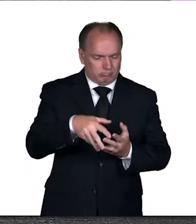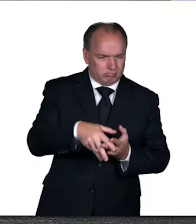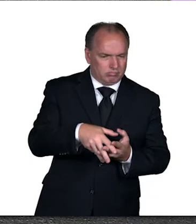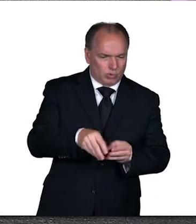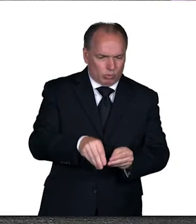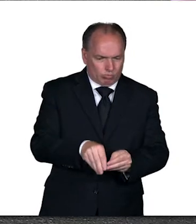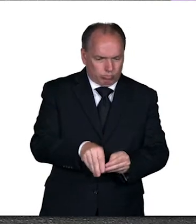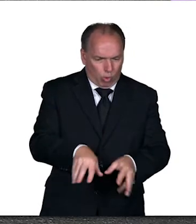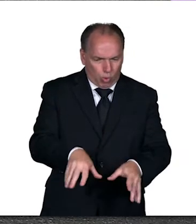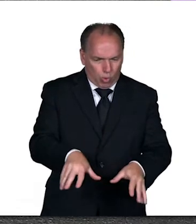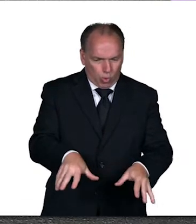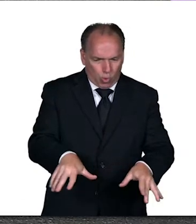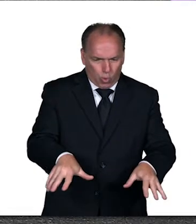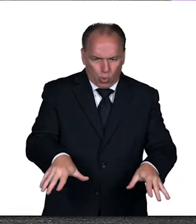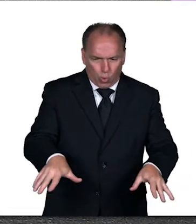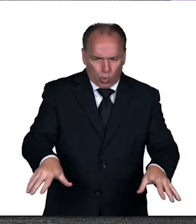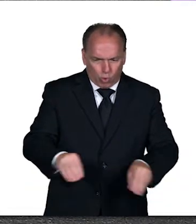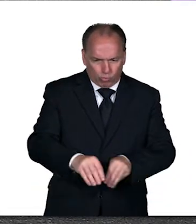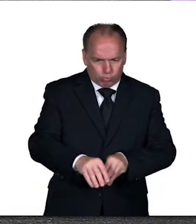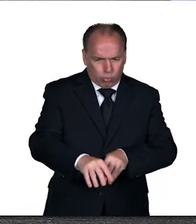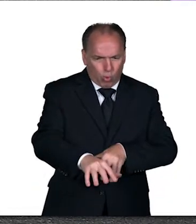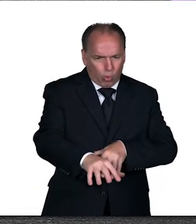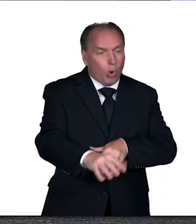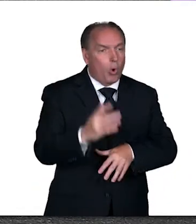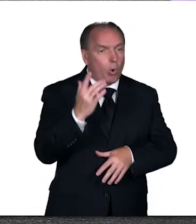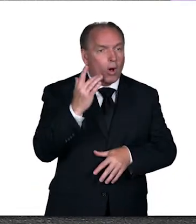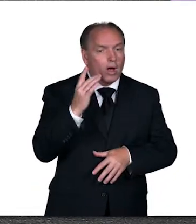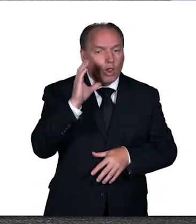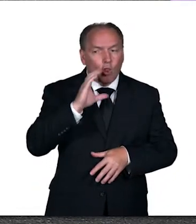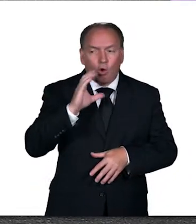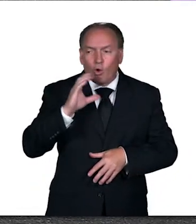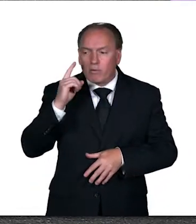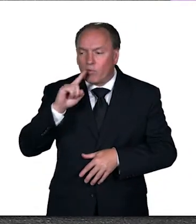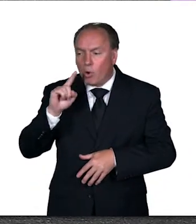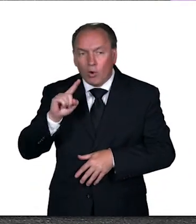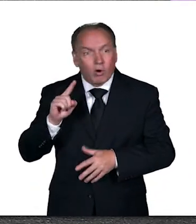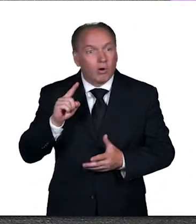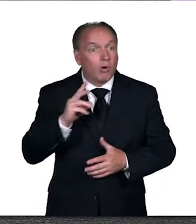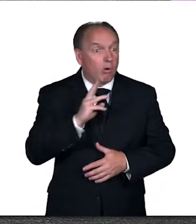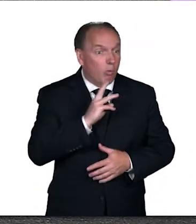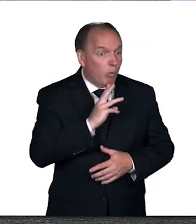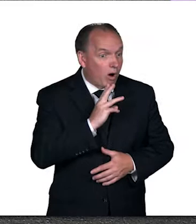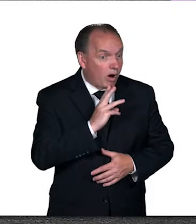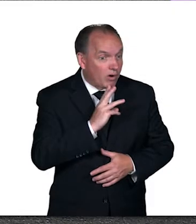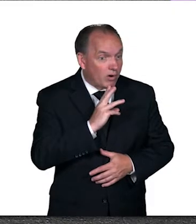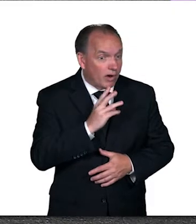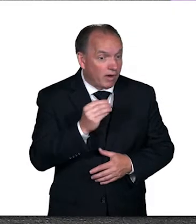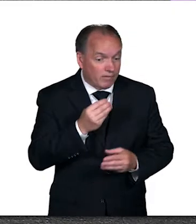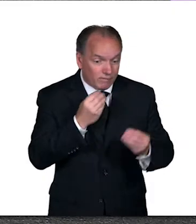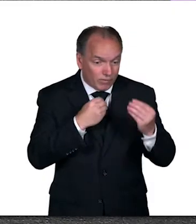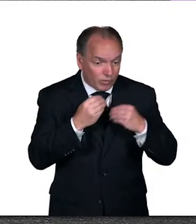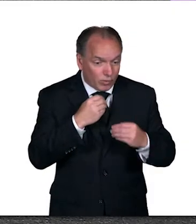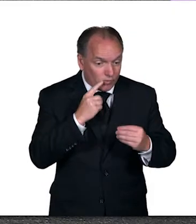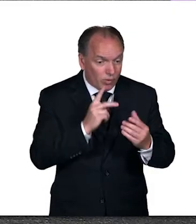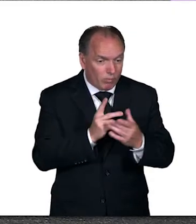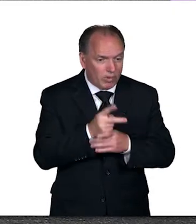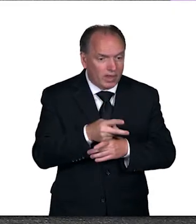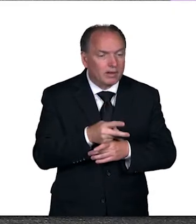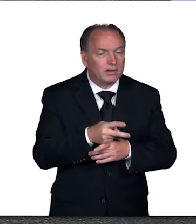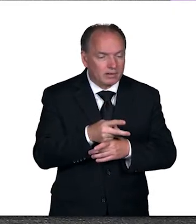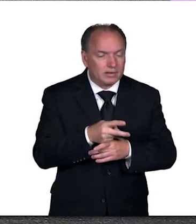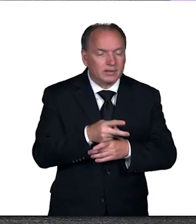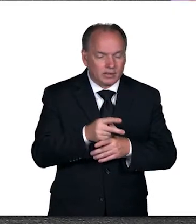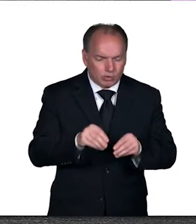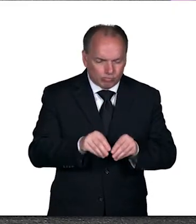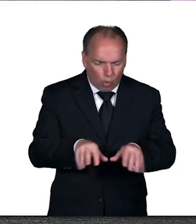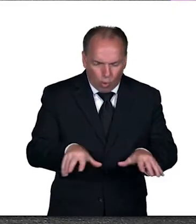really long and wide because they are looking for water and food for the plant. So the roots grow really,